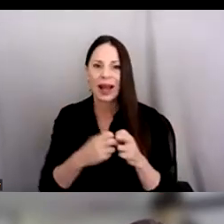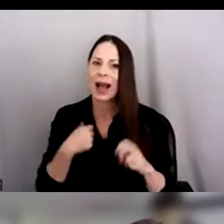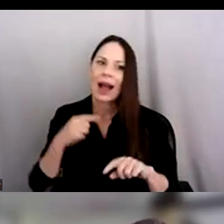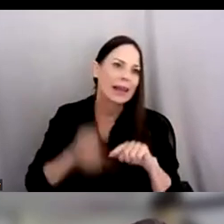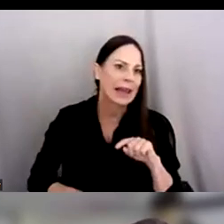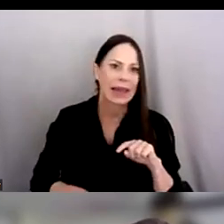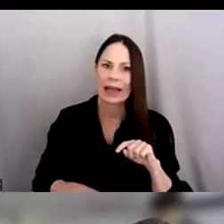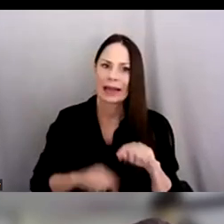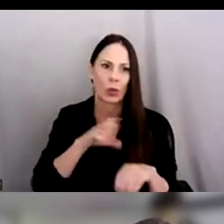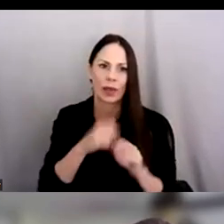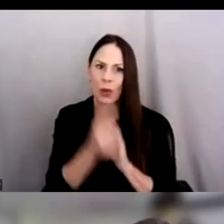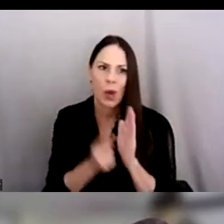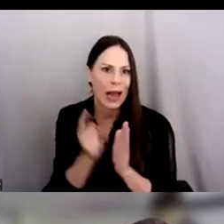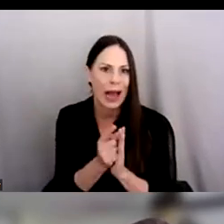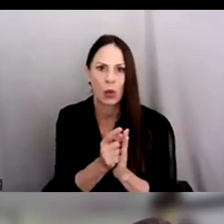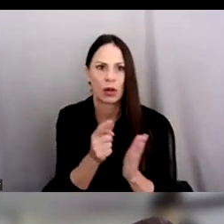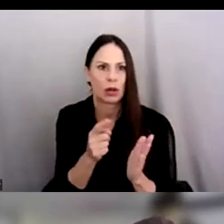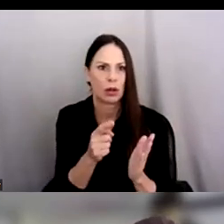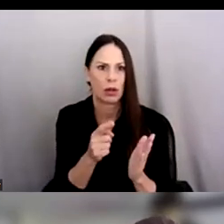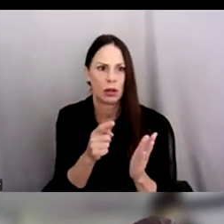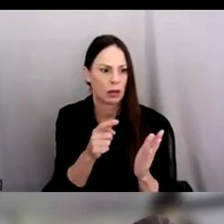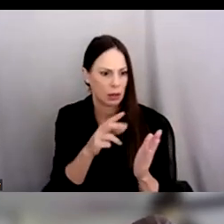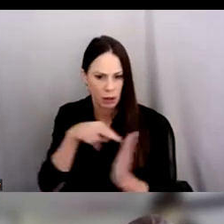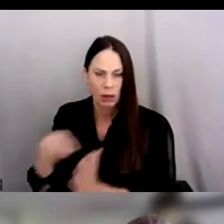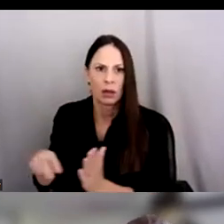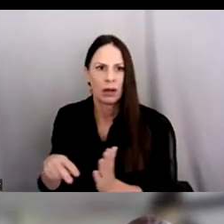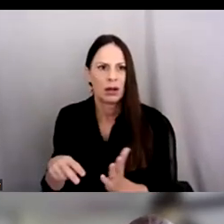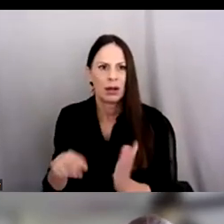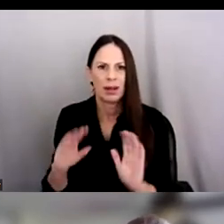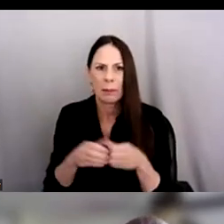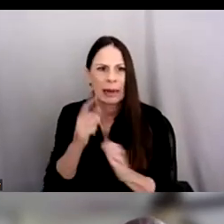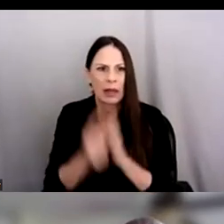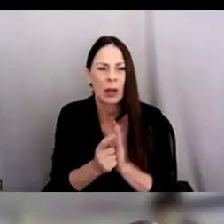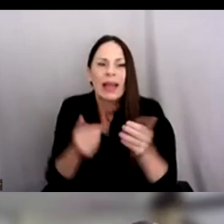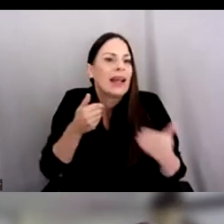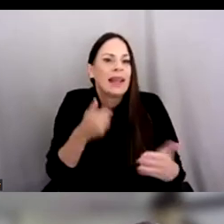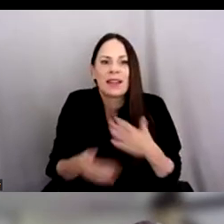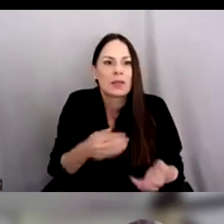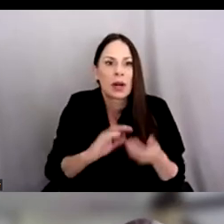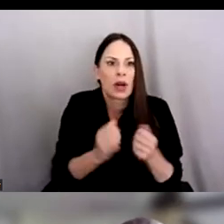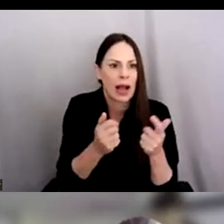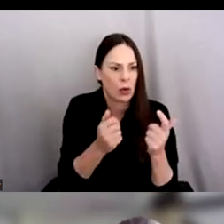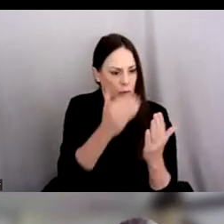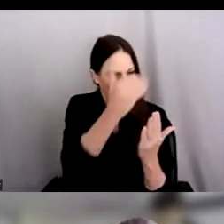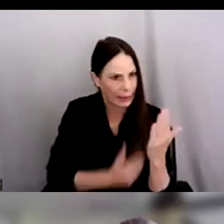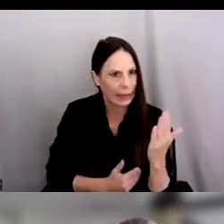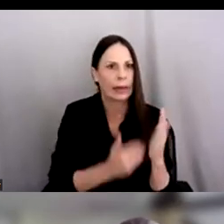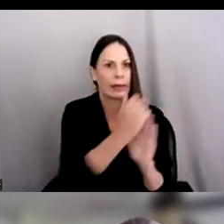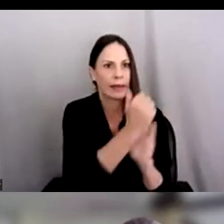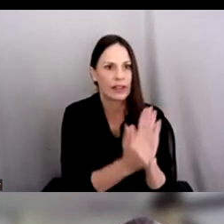legislature just by meeting for 1 hour. And it doesn't matter how big the agenda is or isn't, we're all going to have